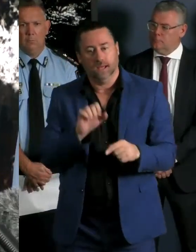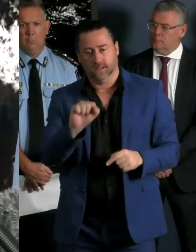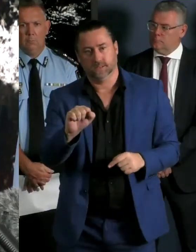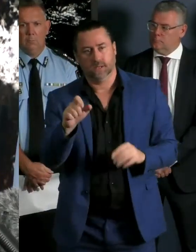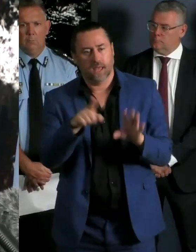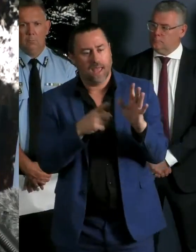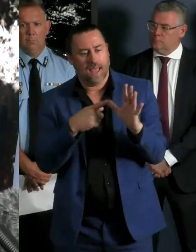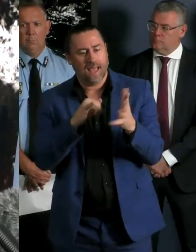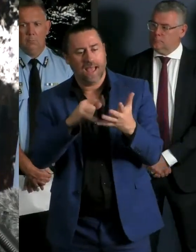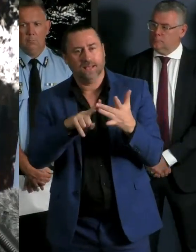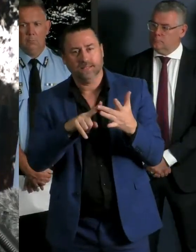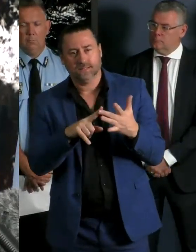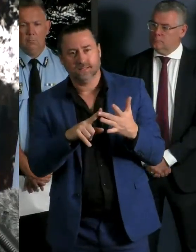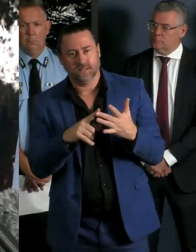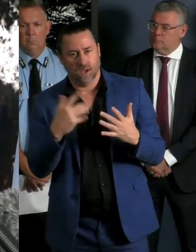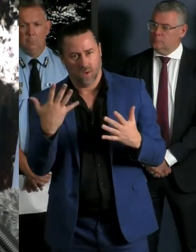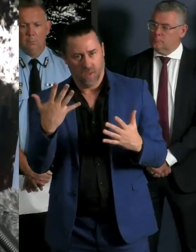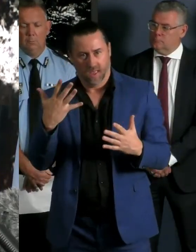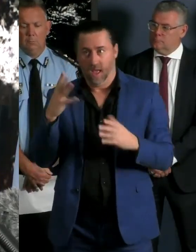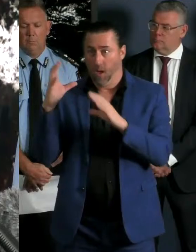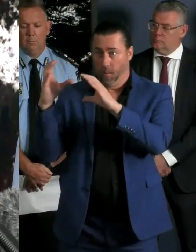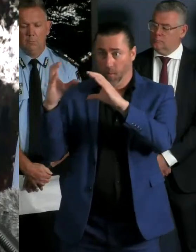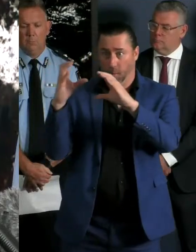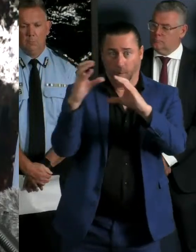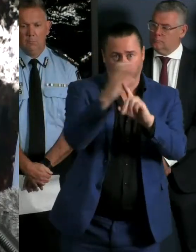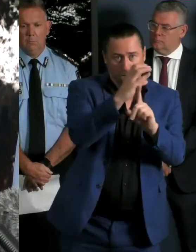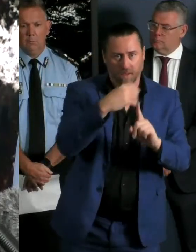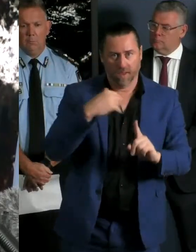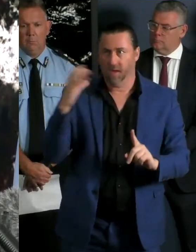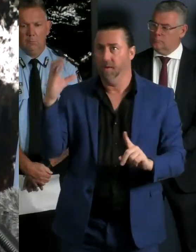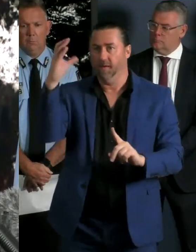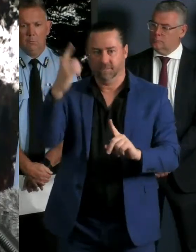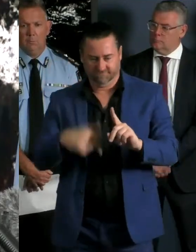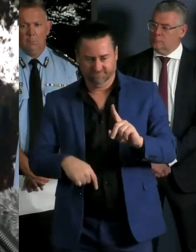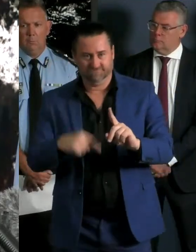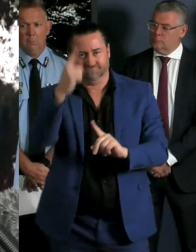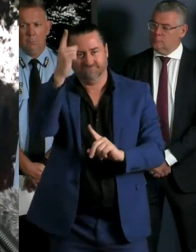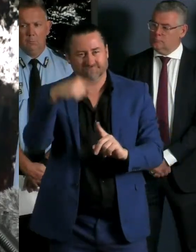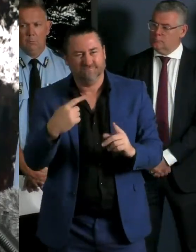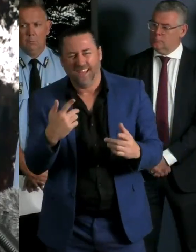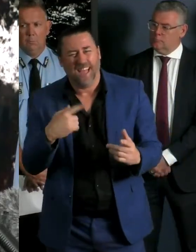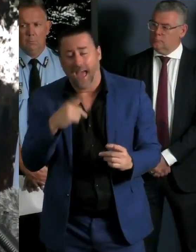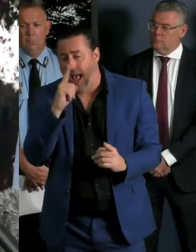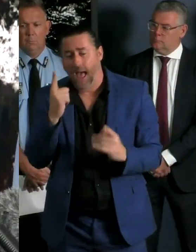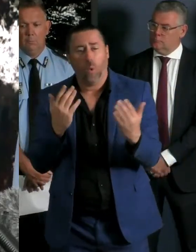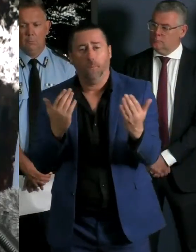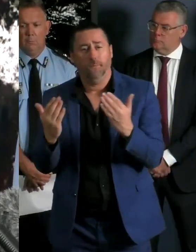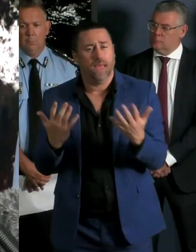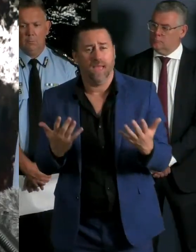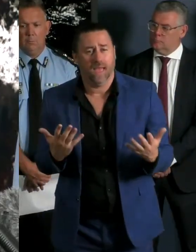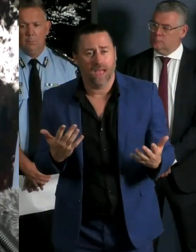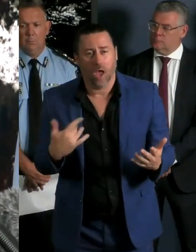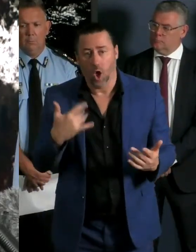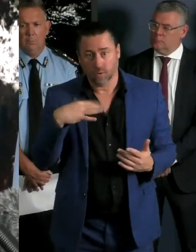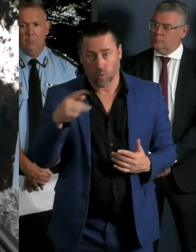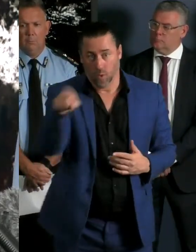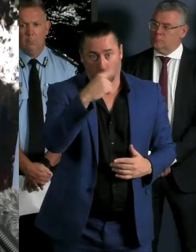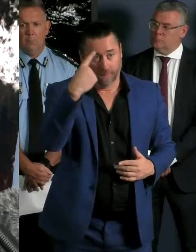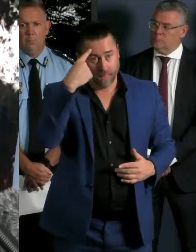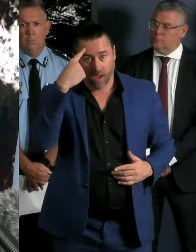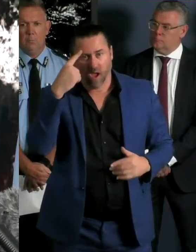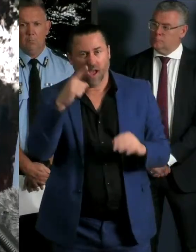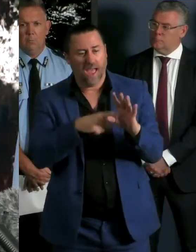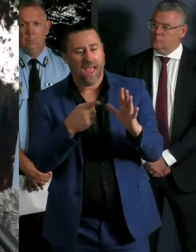proximity to Yazzie and where you will be in proximity to Jasper. So very difficult to compare those systems because we don't want people to